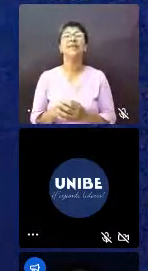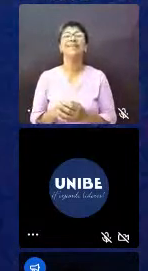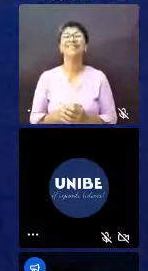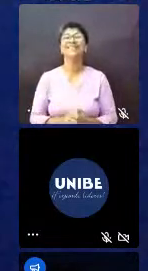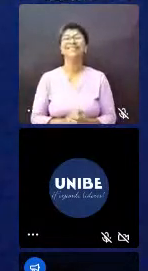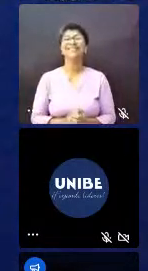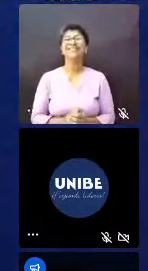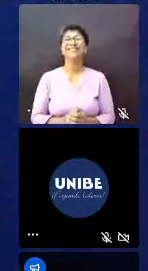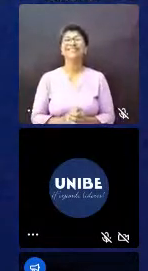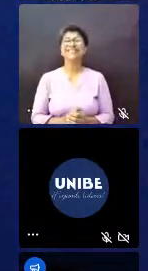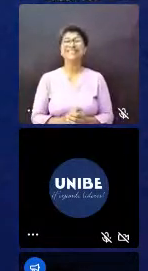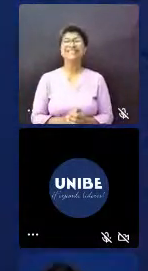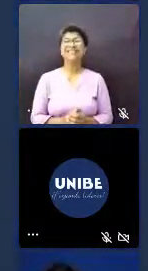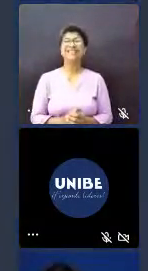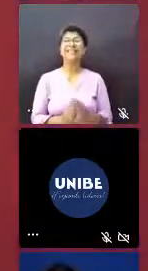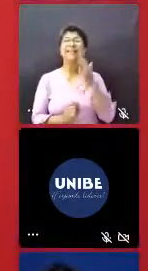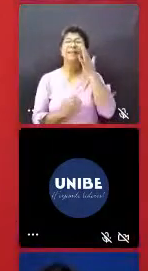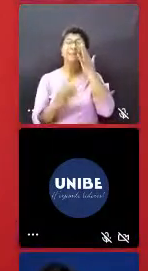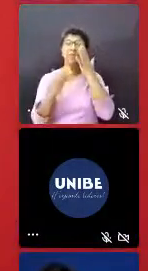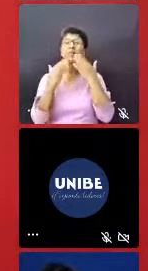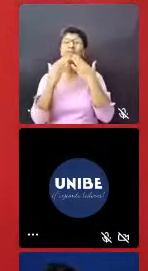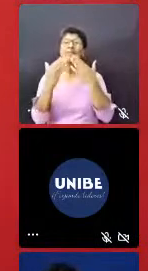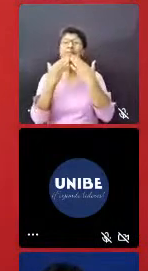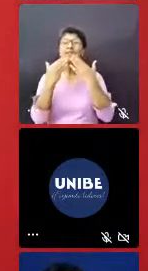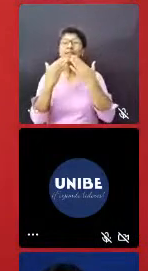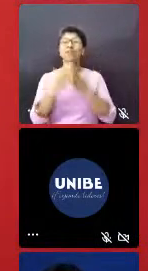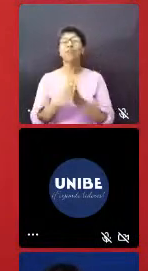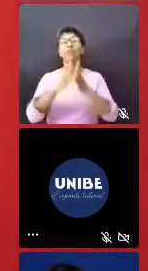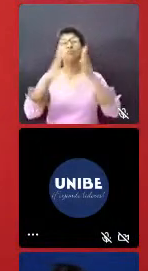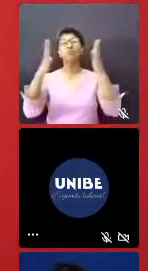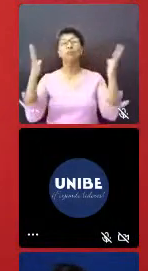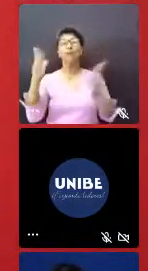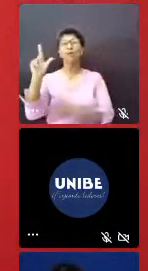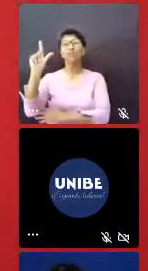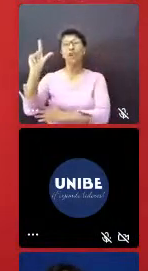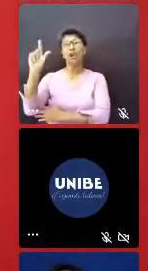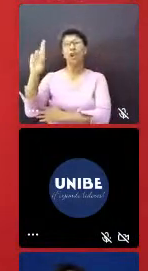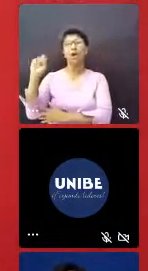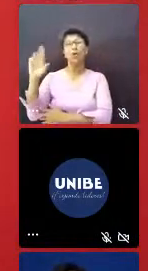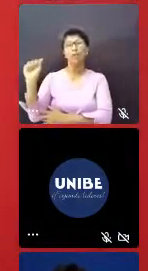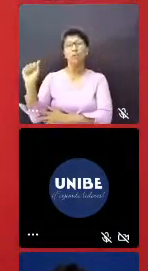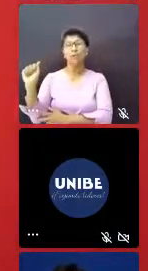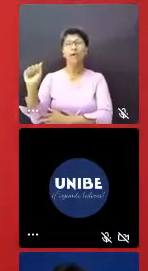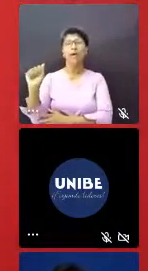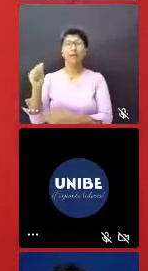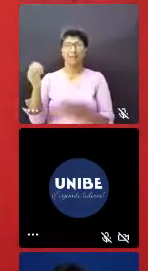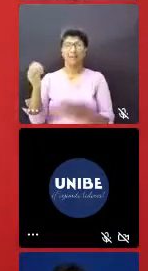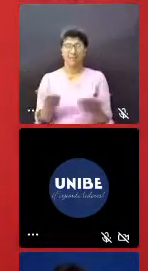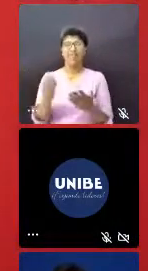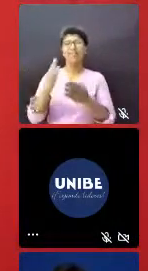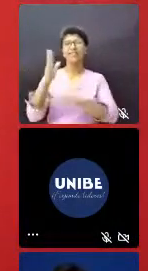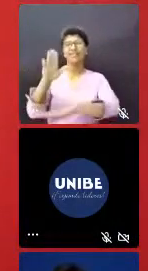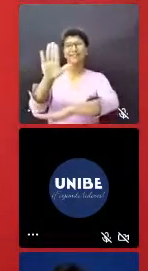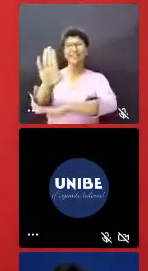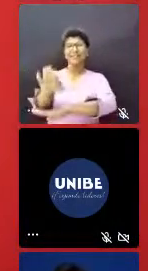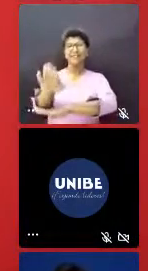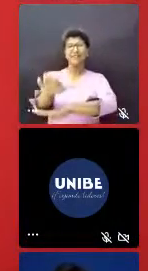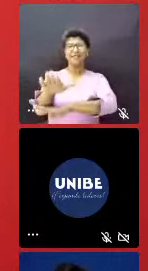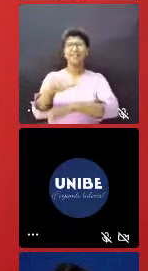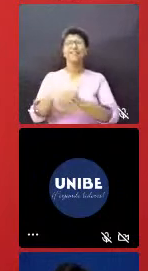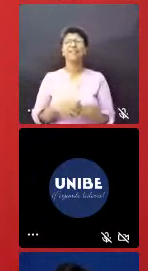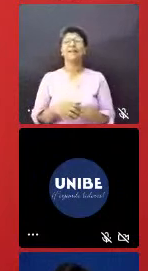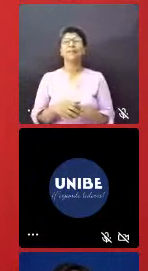yours. Thank you ever so much for having me at this afternoon at